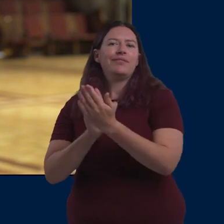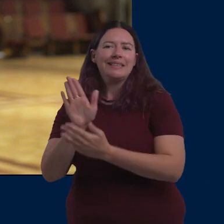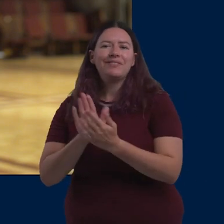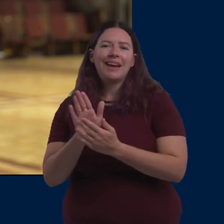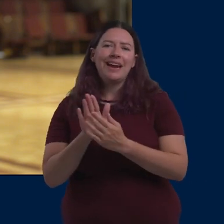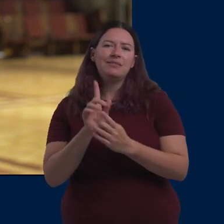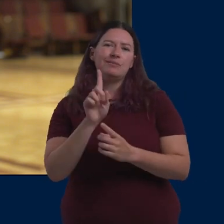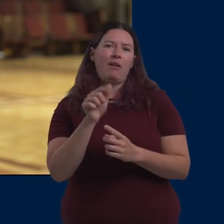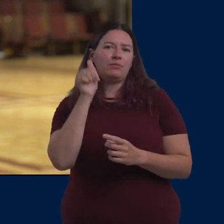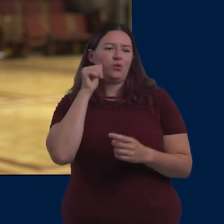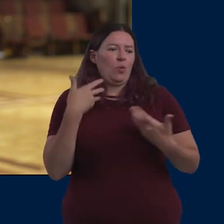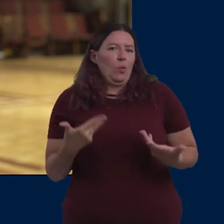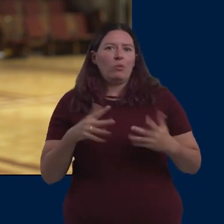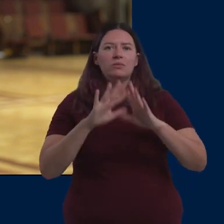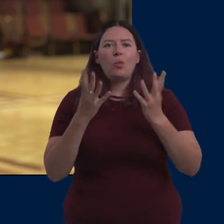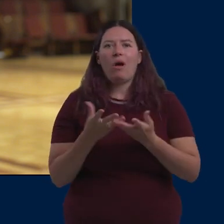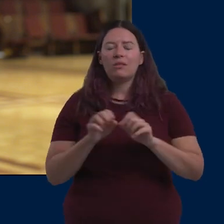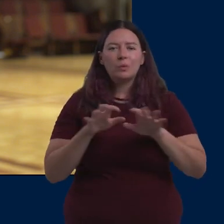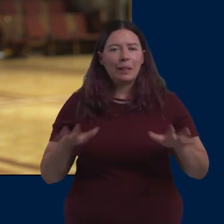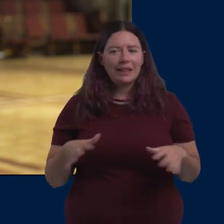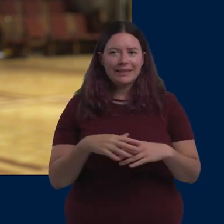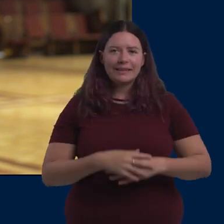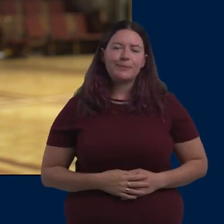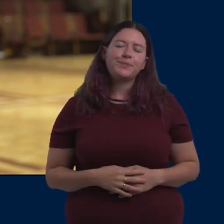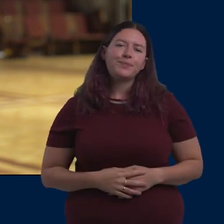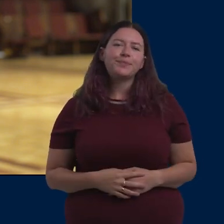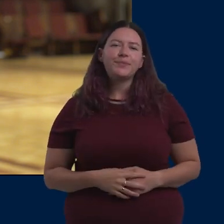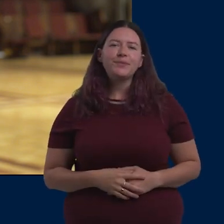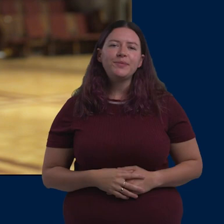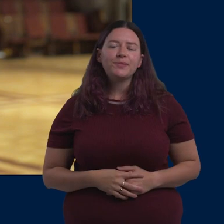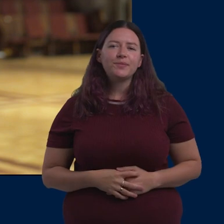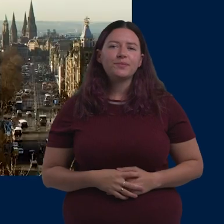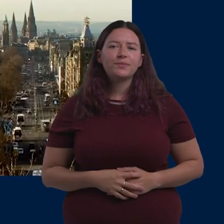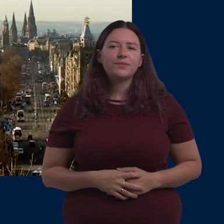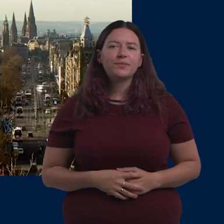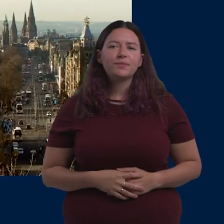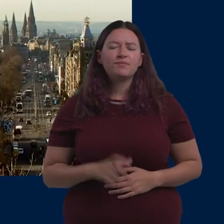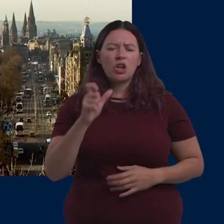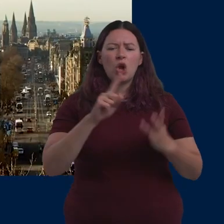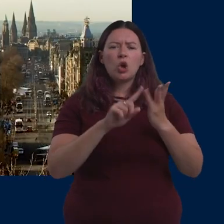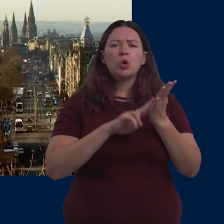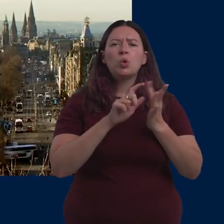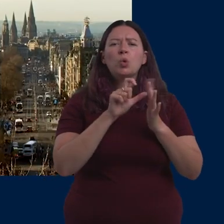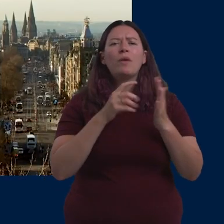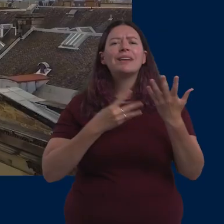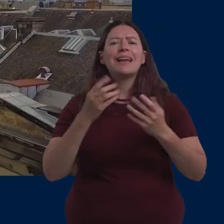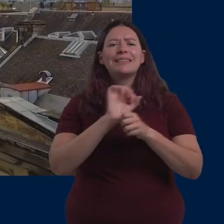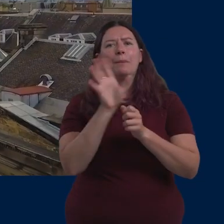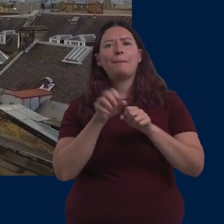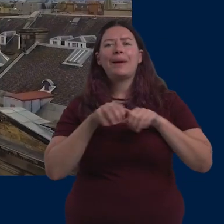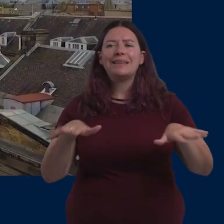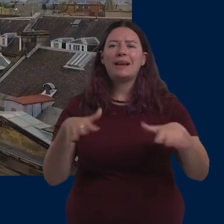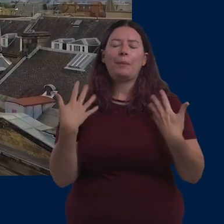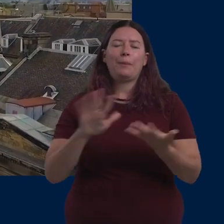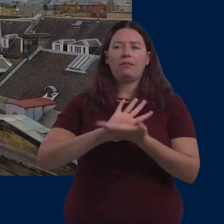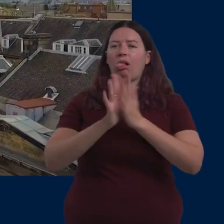virtually rather than in person, but that is the way of our current world, as we all know only too well. The COVID-19 pandemic has turned all of